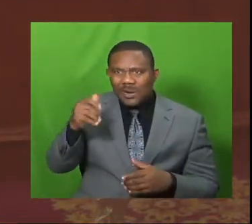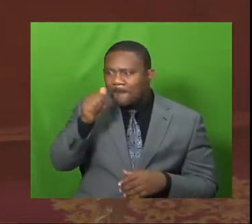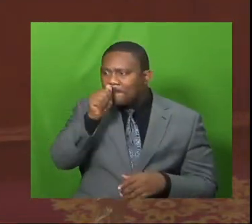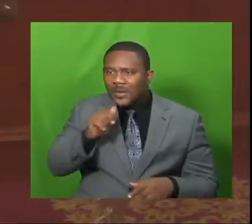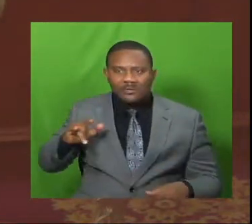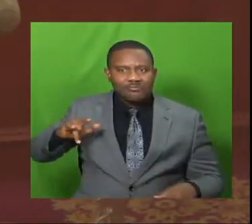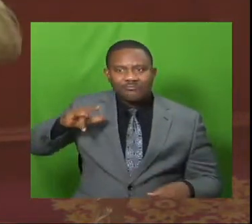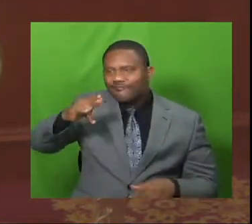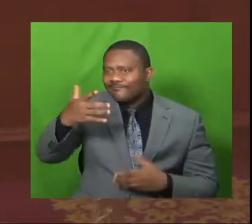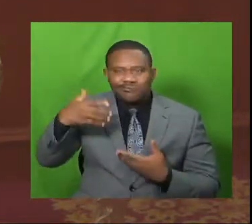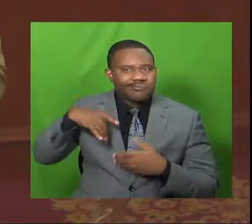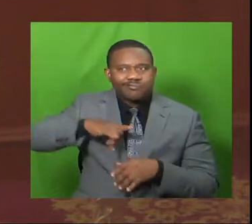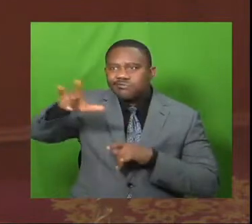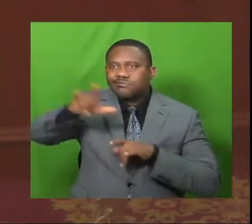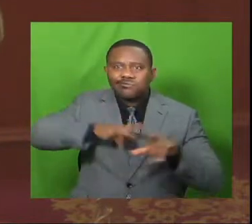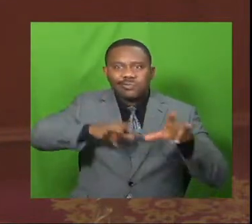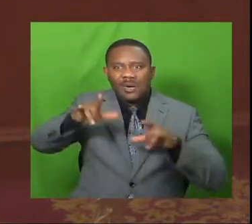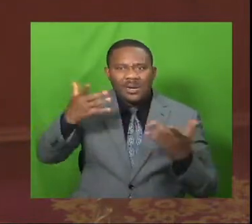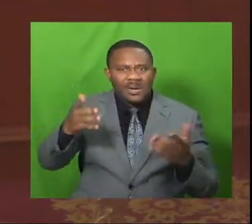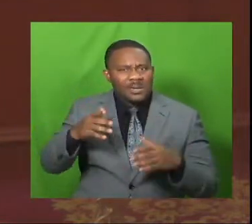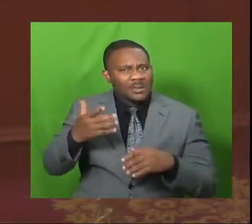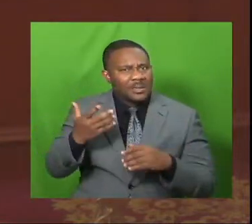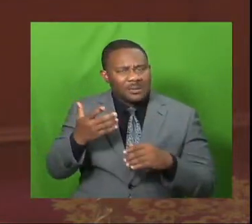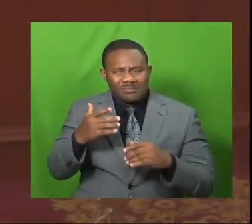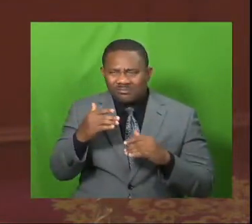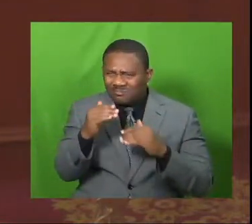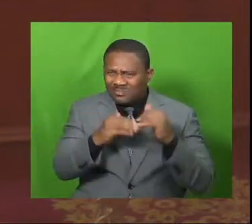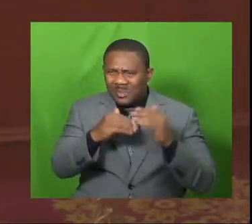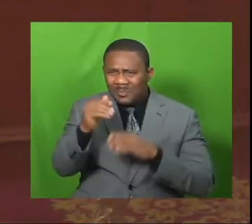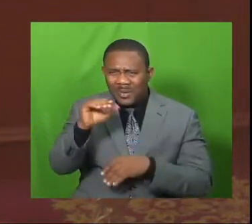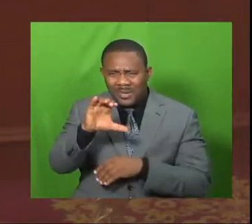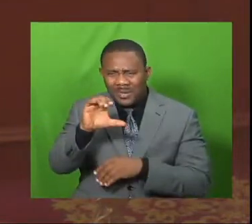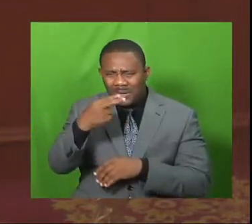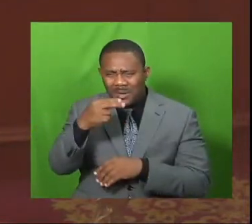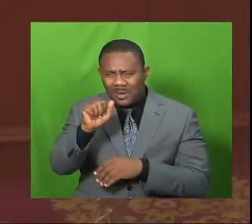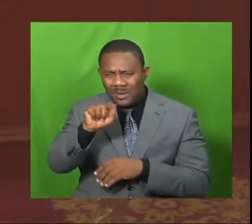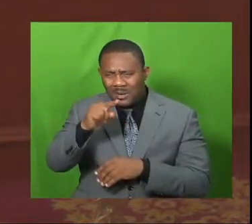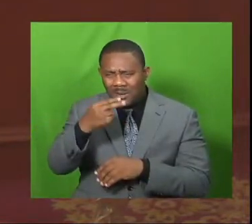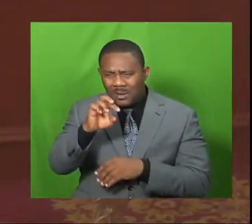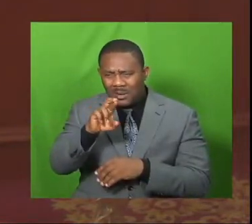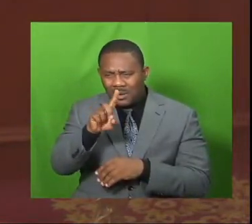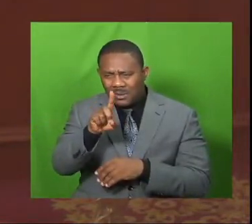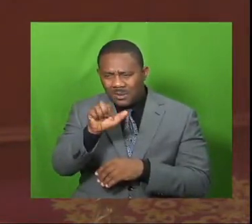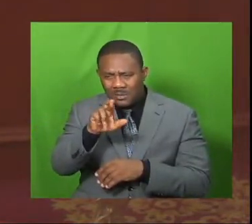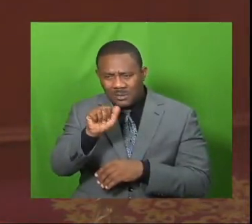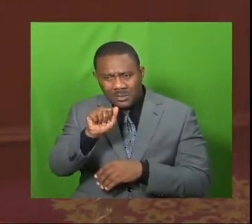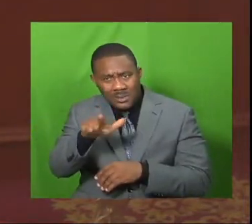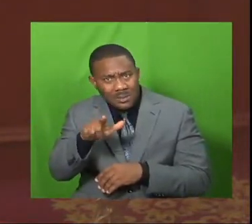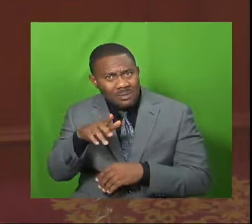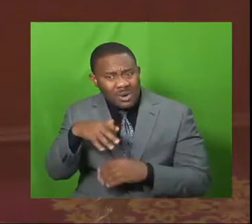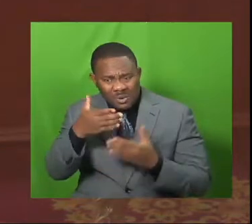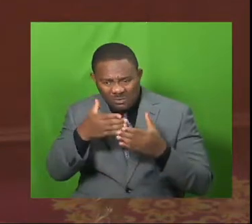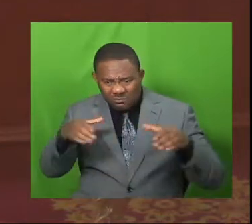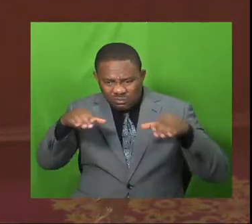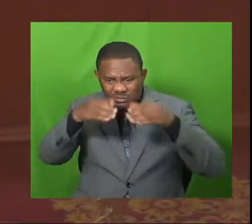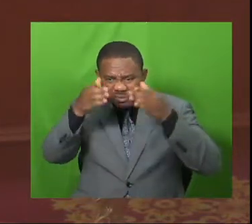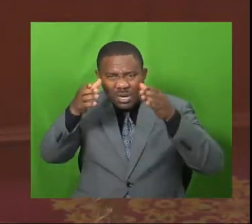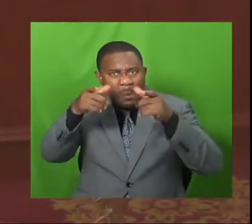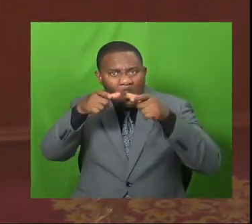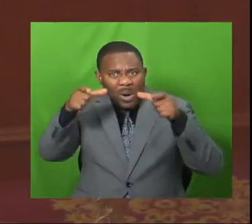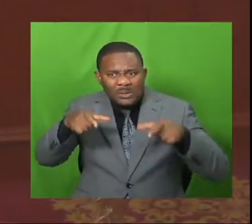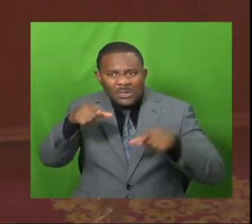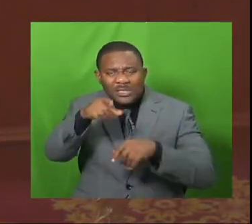and spend our money on a cathedral that develops a dam, obviously everybody will lead the way. And that is why corruption at the